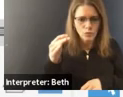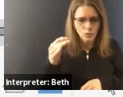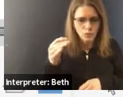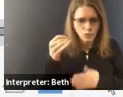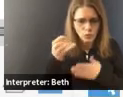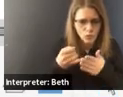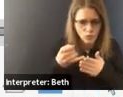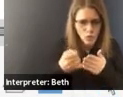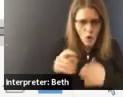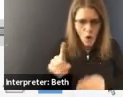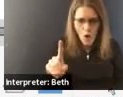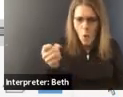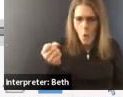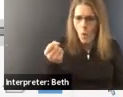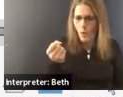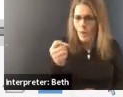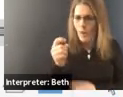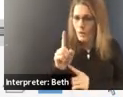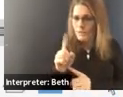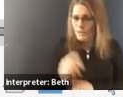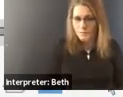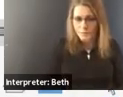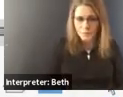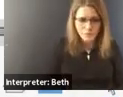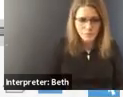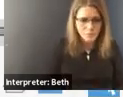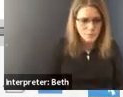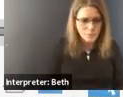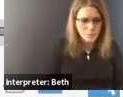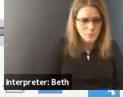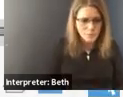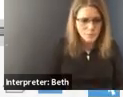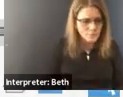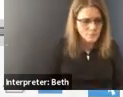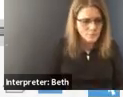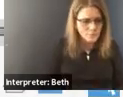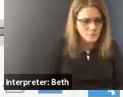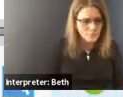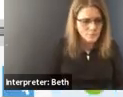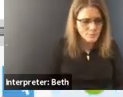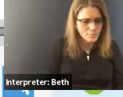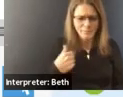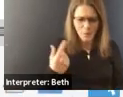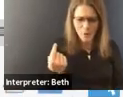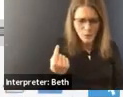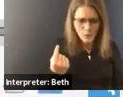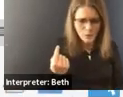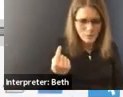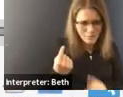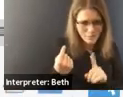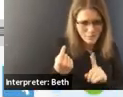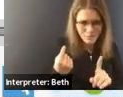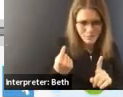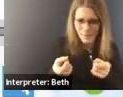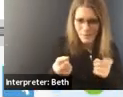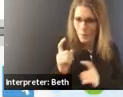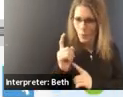hold on 1 second. There we go. Oh, no, that's fine. What did I do there? 1 second.